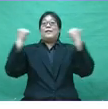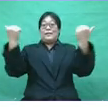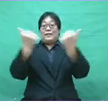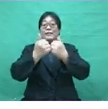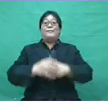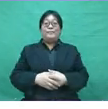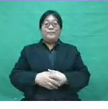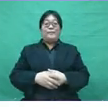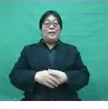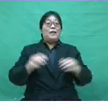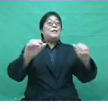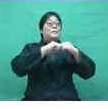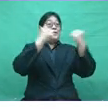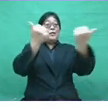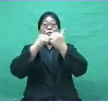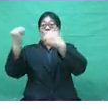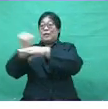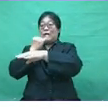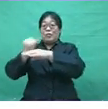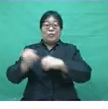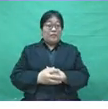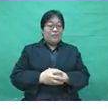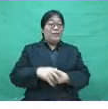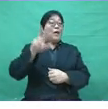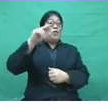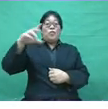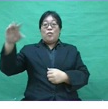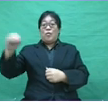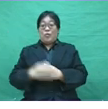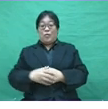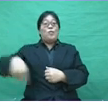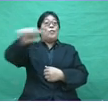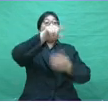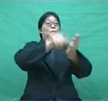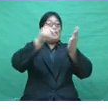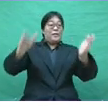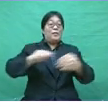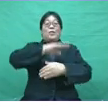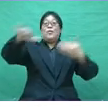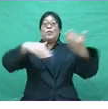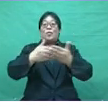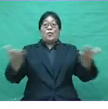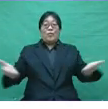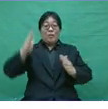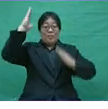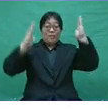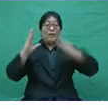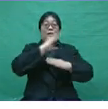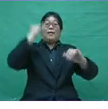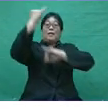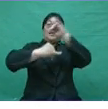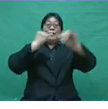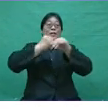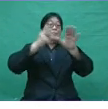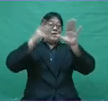industrial associations, NGOs, members of the media, all local and international participants of the